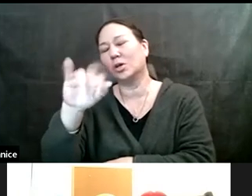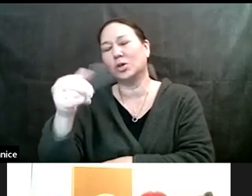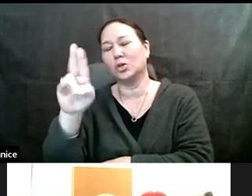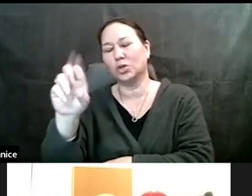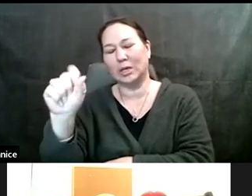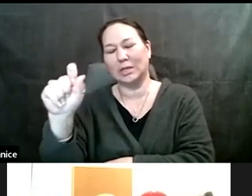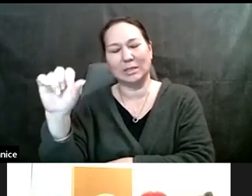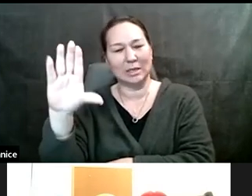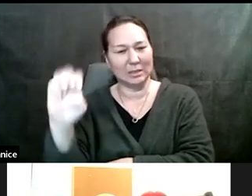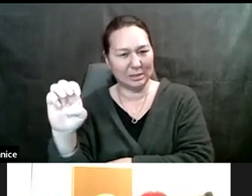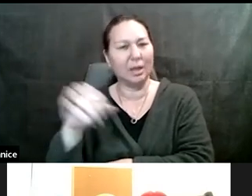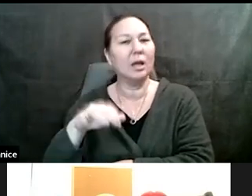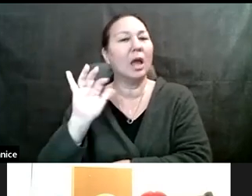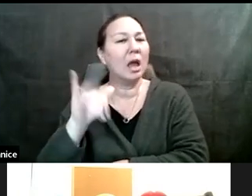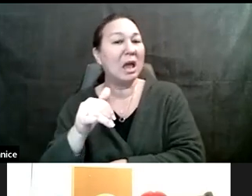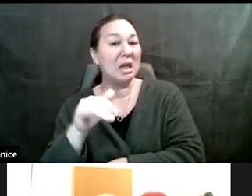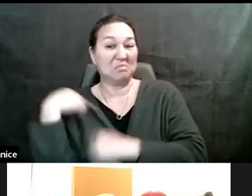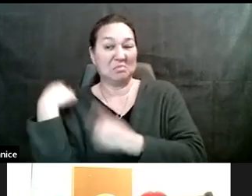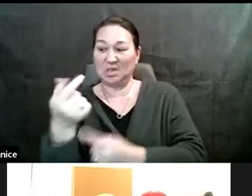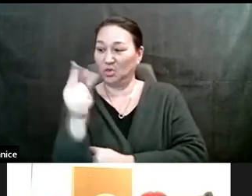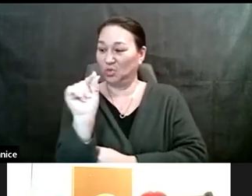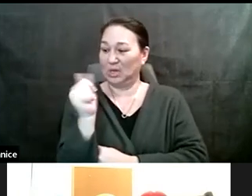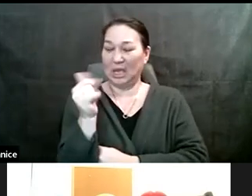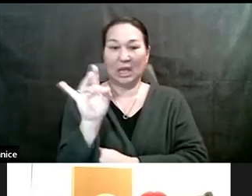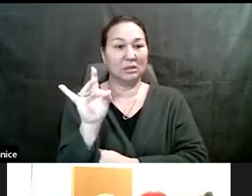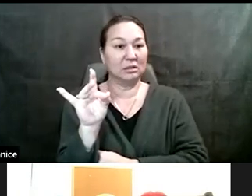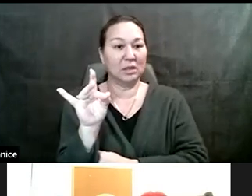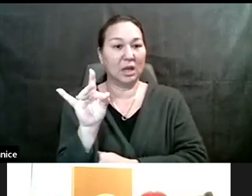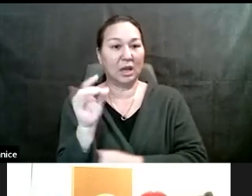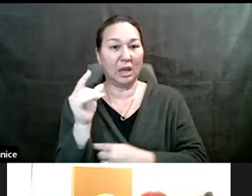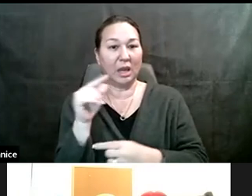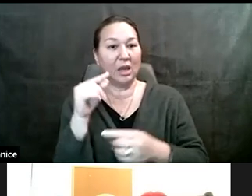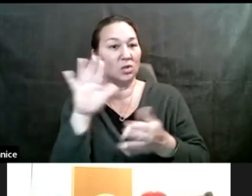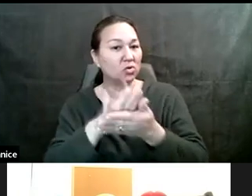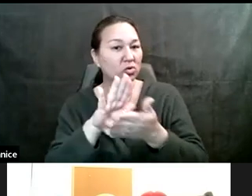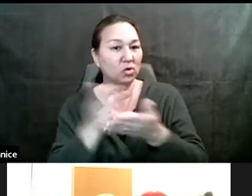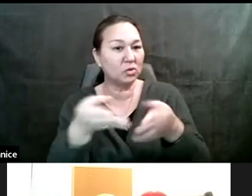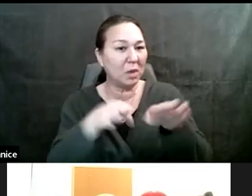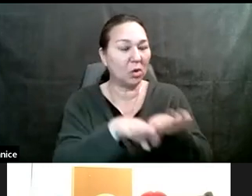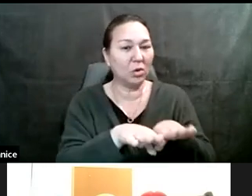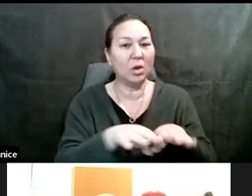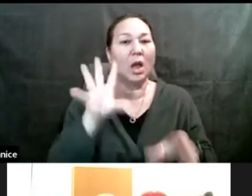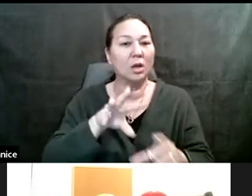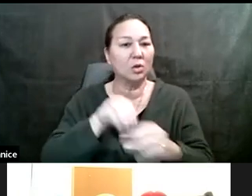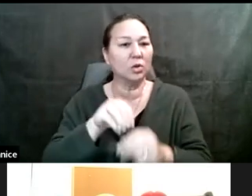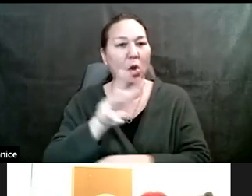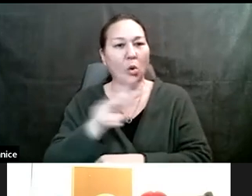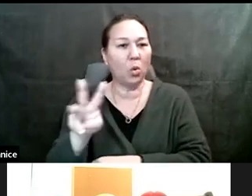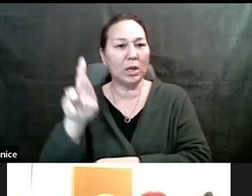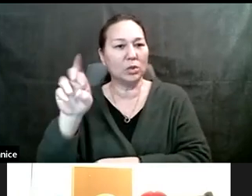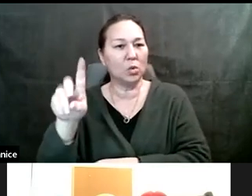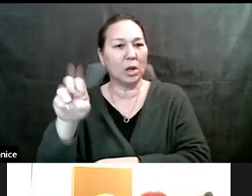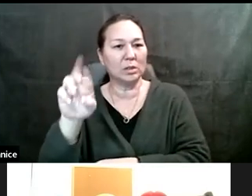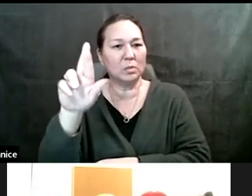schools have been closed including the West Roxbury educational complex which included both the urban Science Academy and West Roxbury